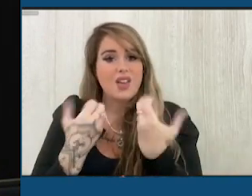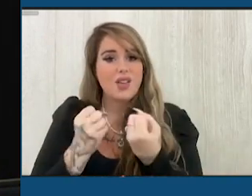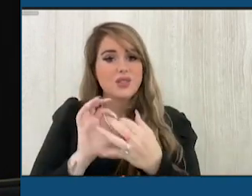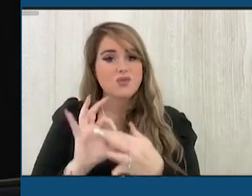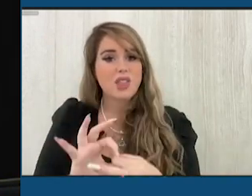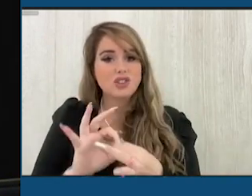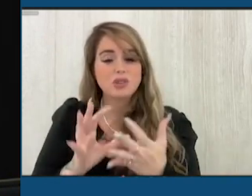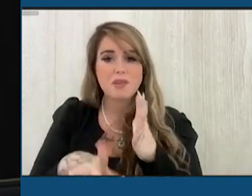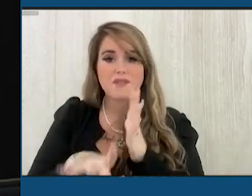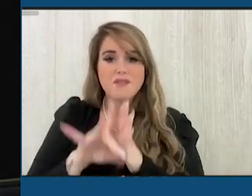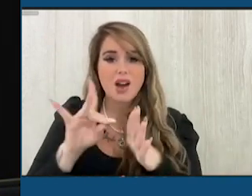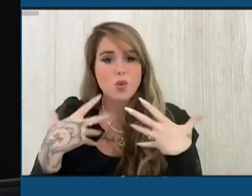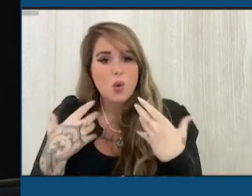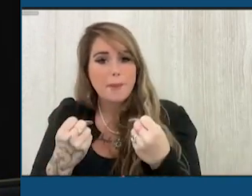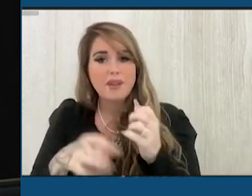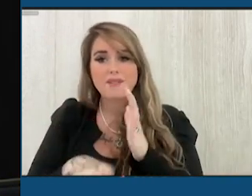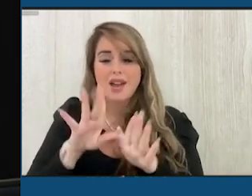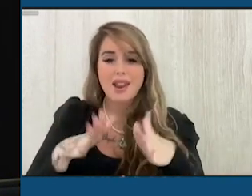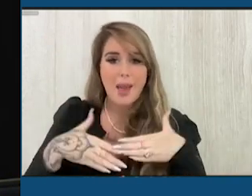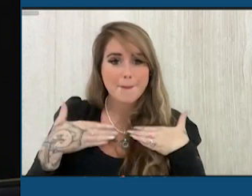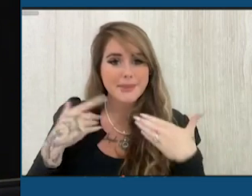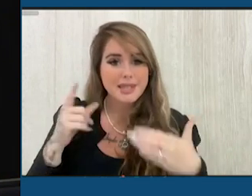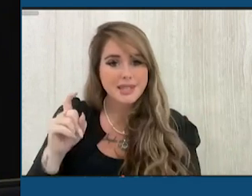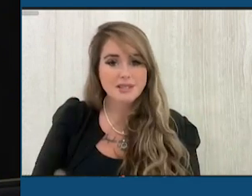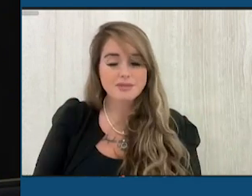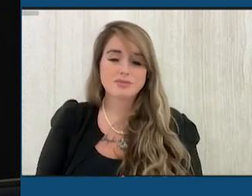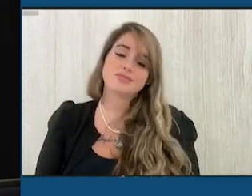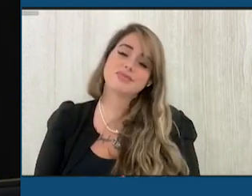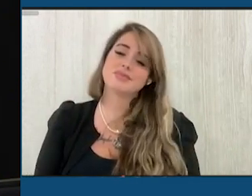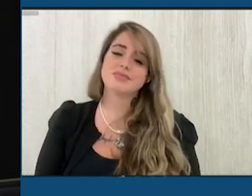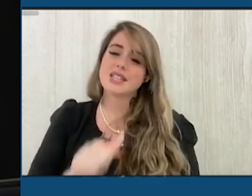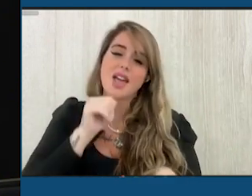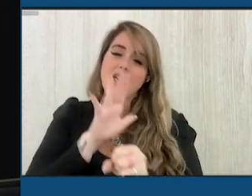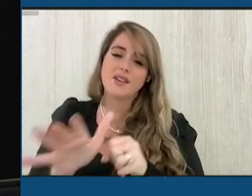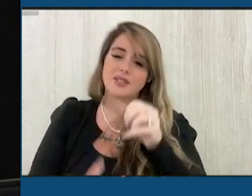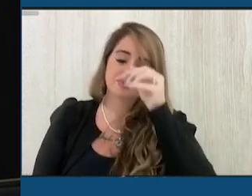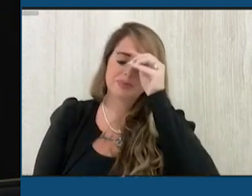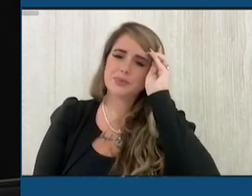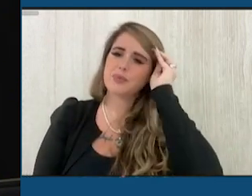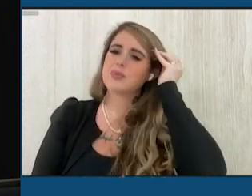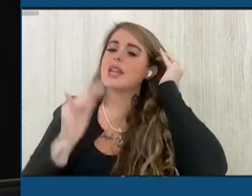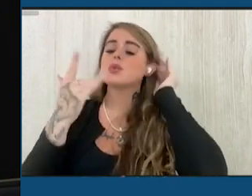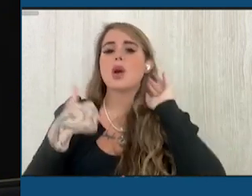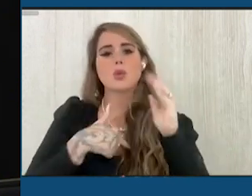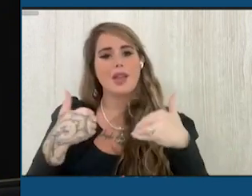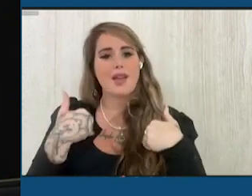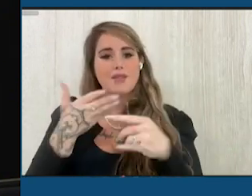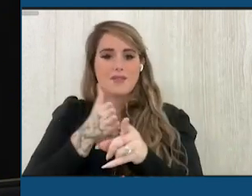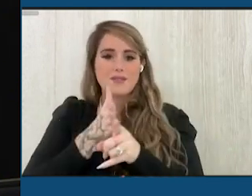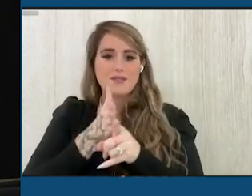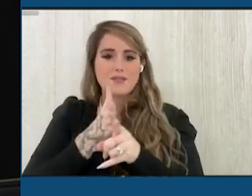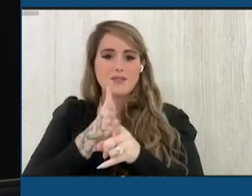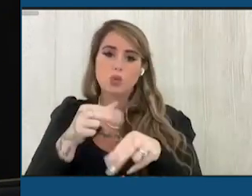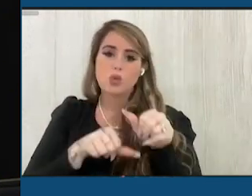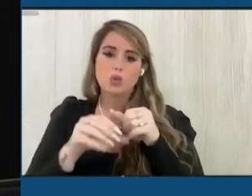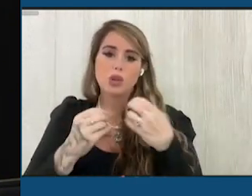and happiness? Probably not enough. And that's why we have a field called social and emotional